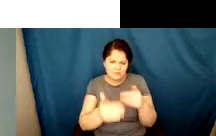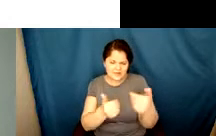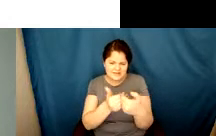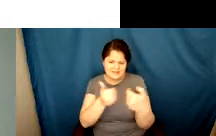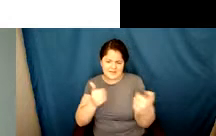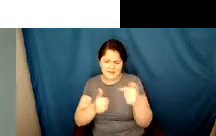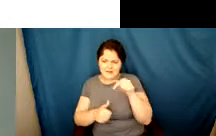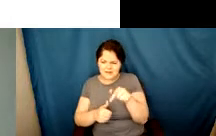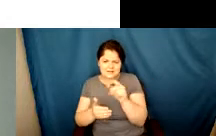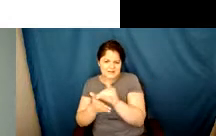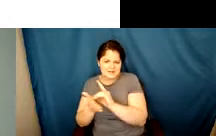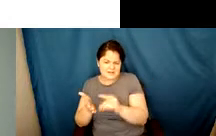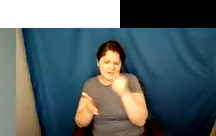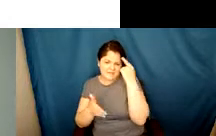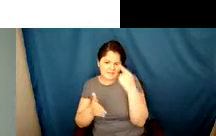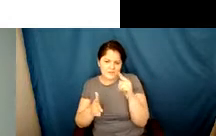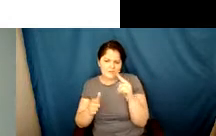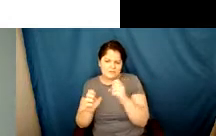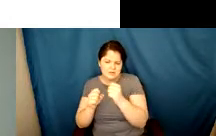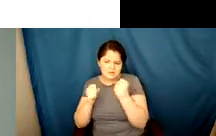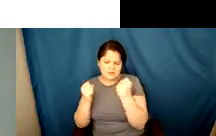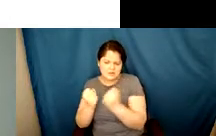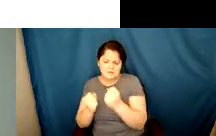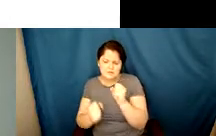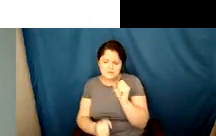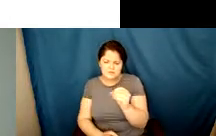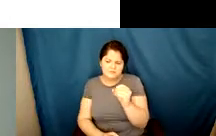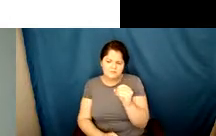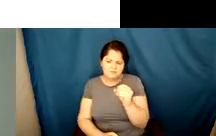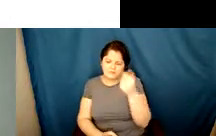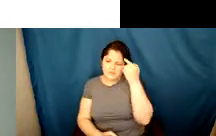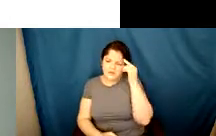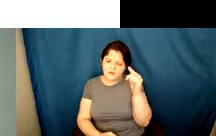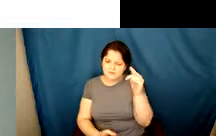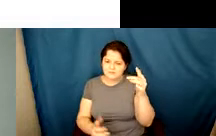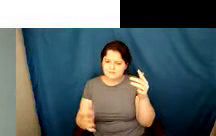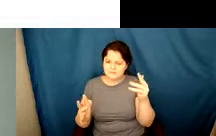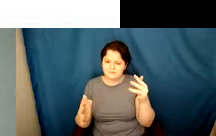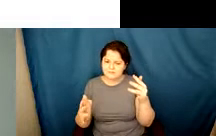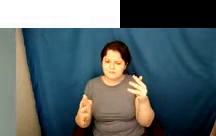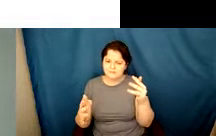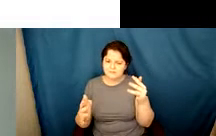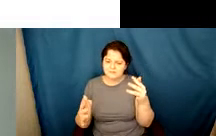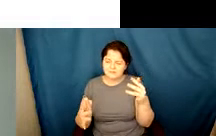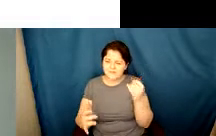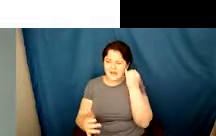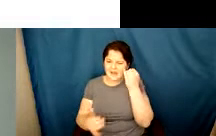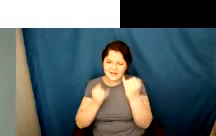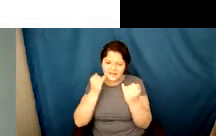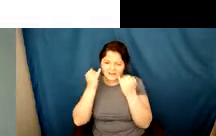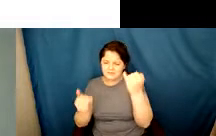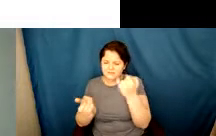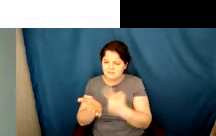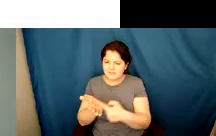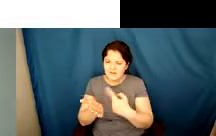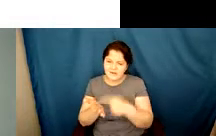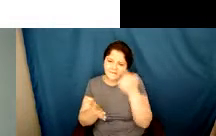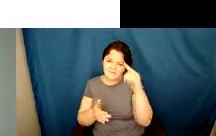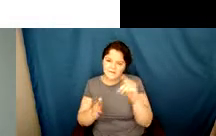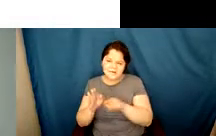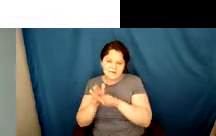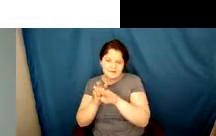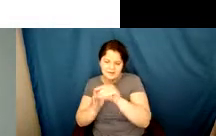of the station. So we, in order to kind of solicit ideas for or proposals for development for